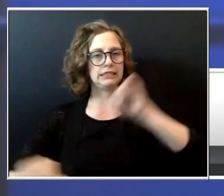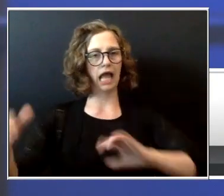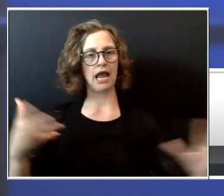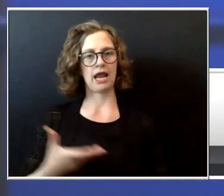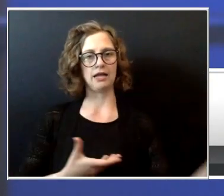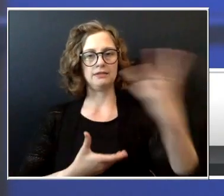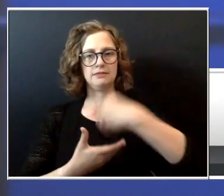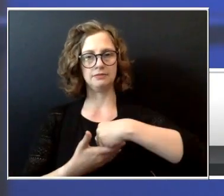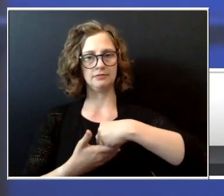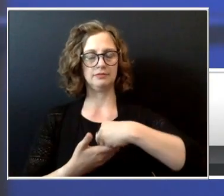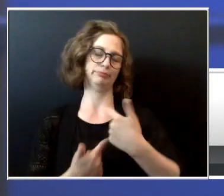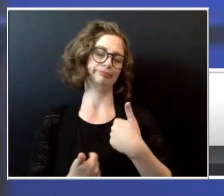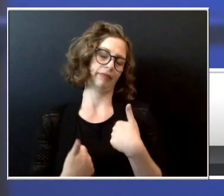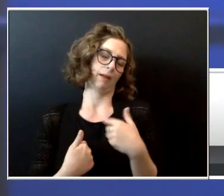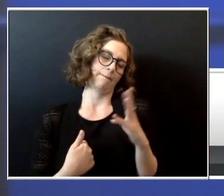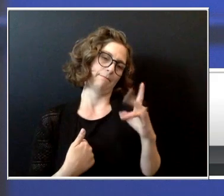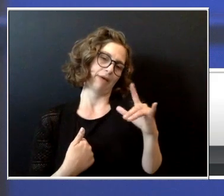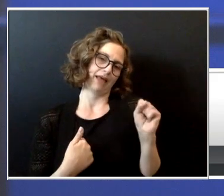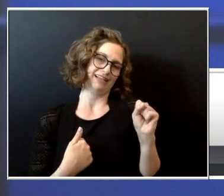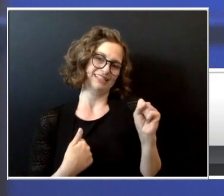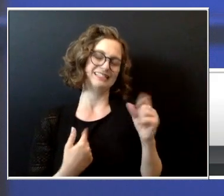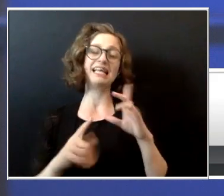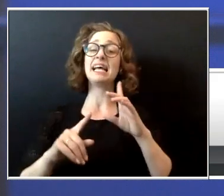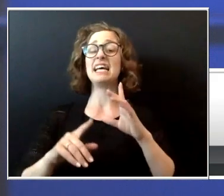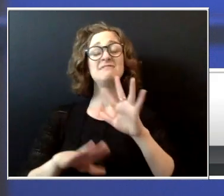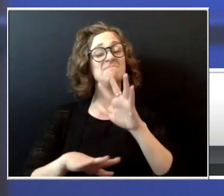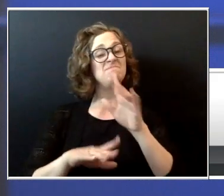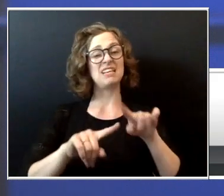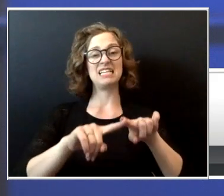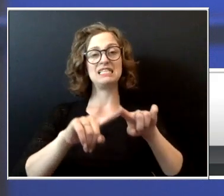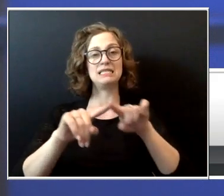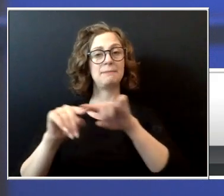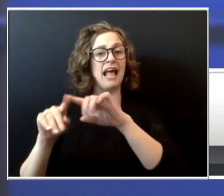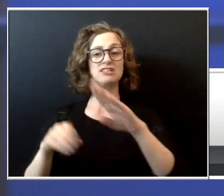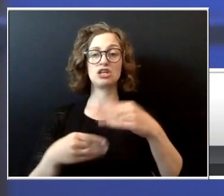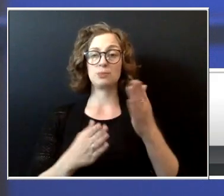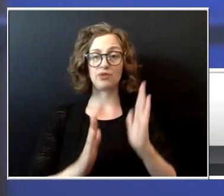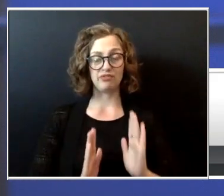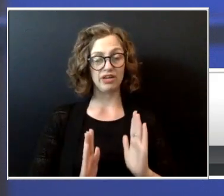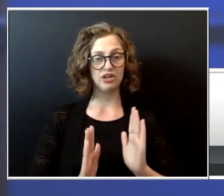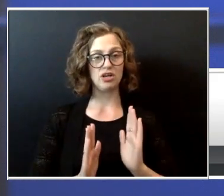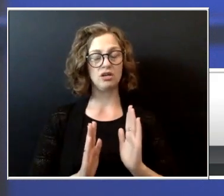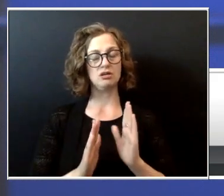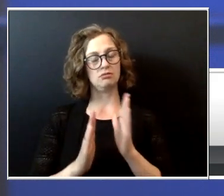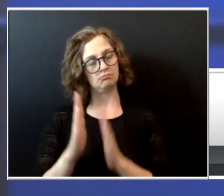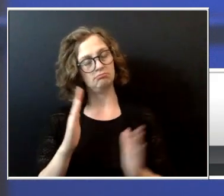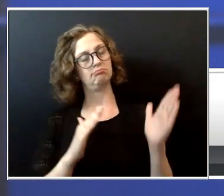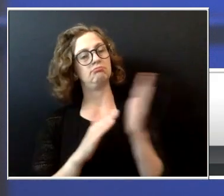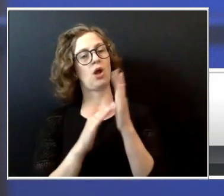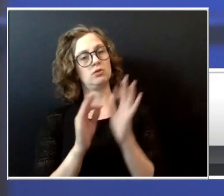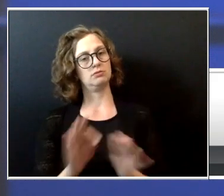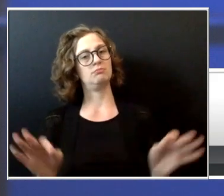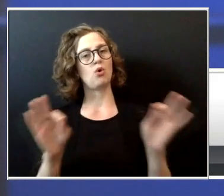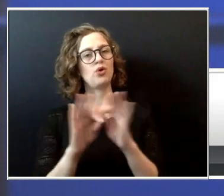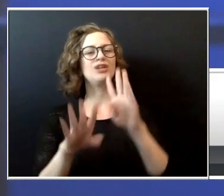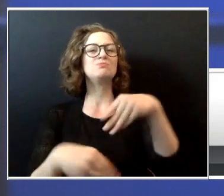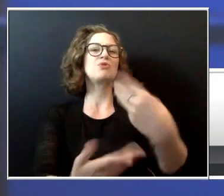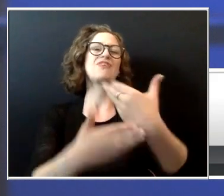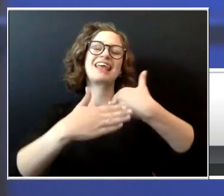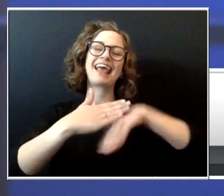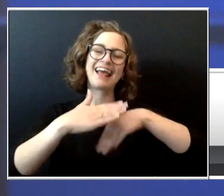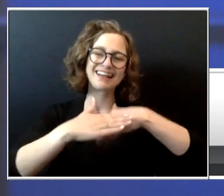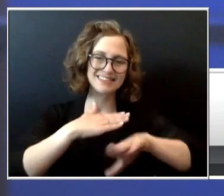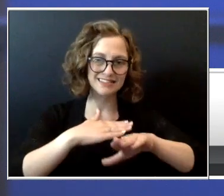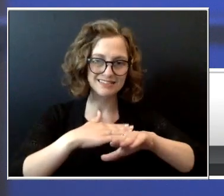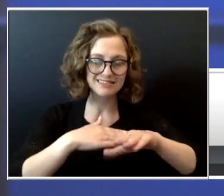think probably the most important thing is providing access, because there's not enough audiologists